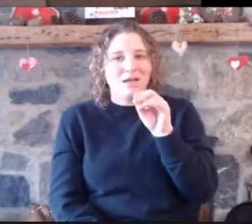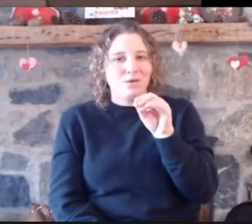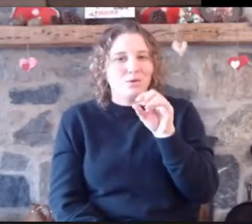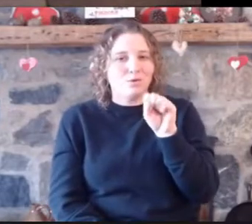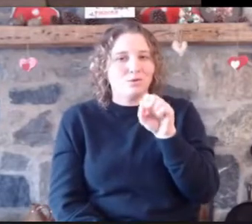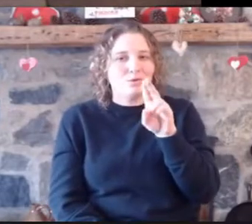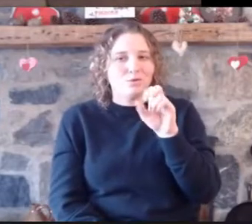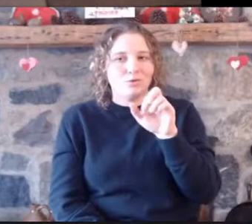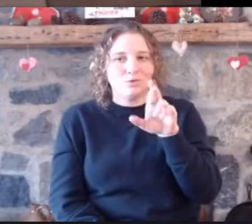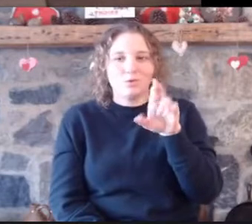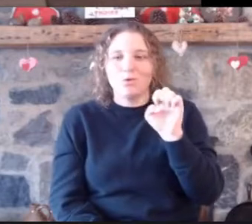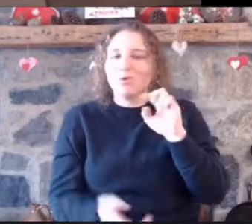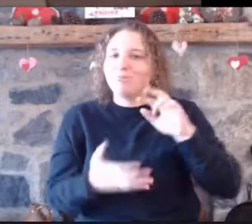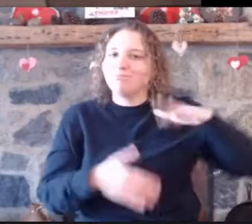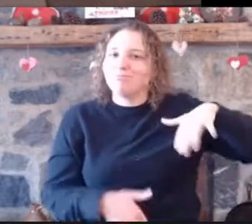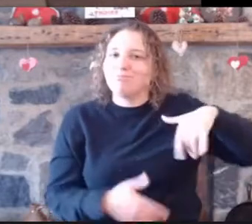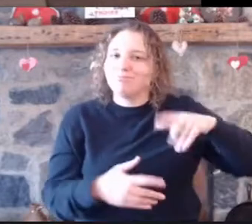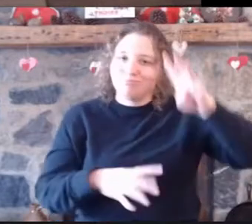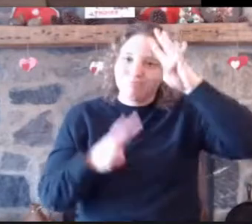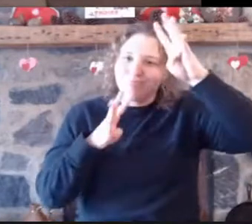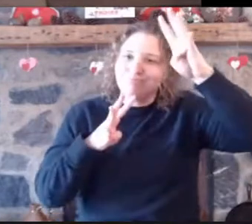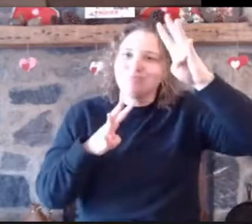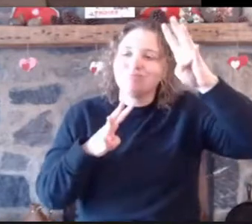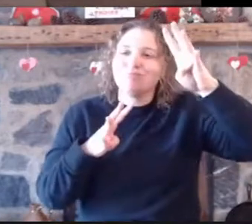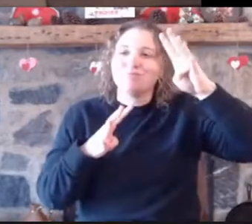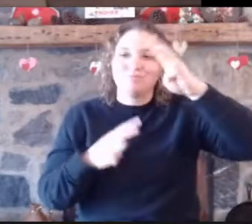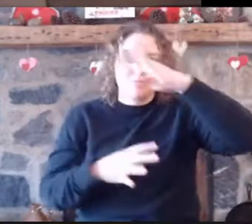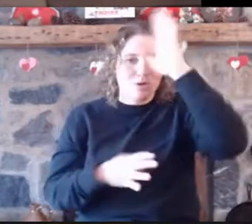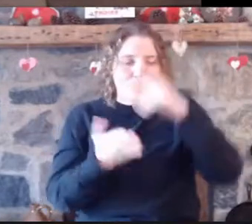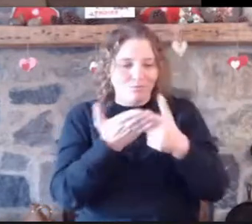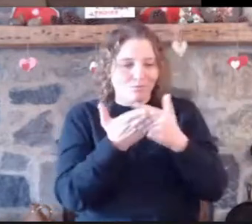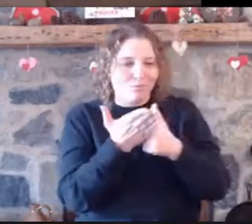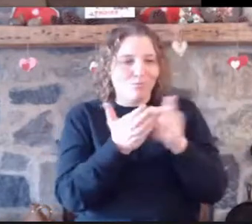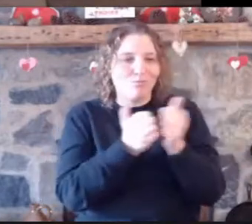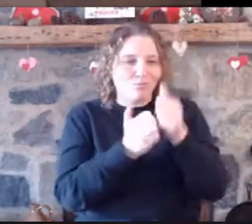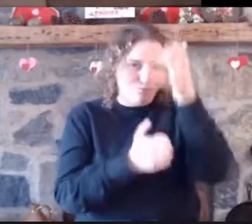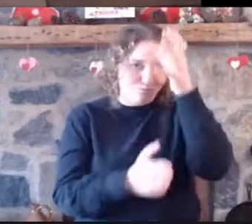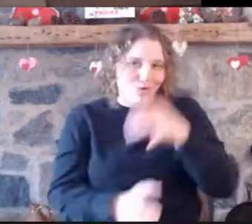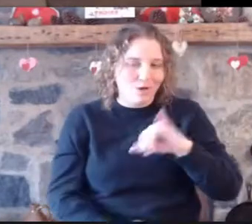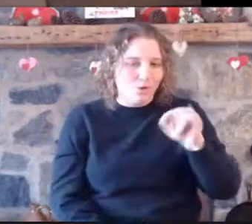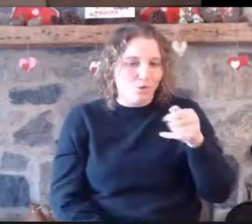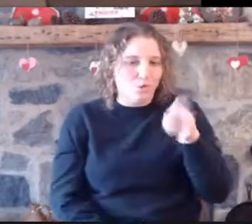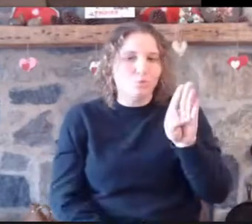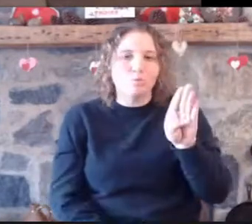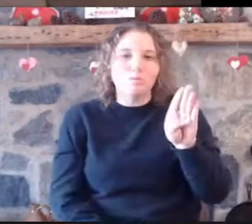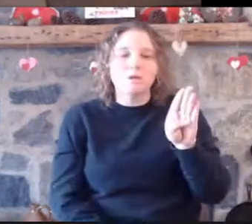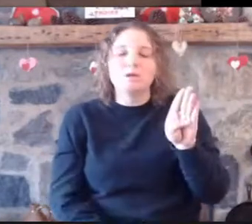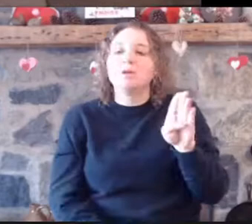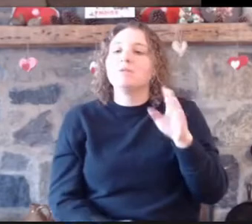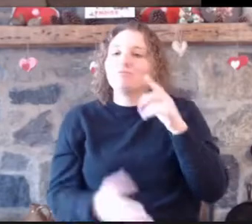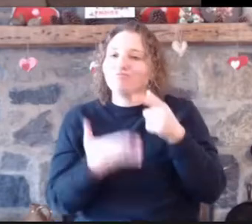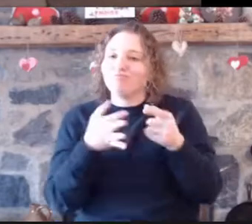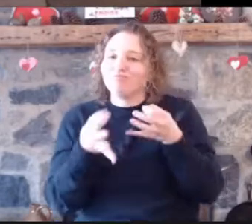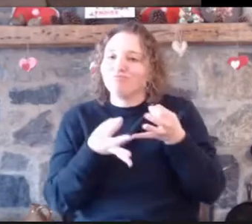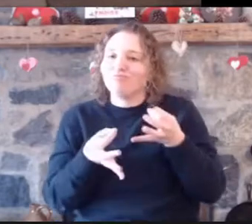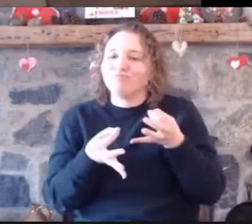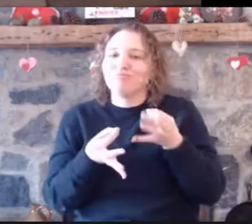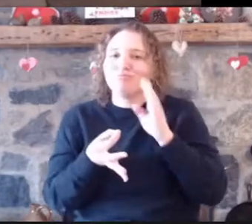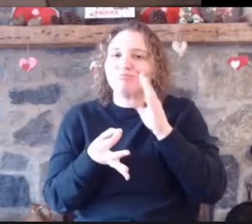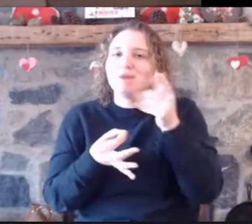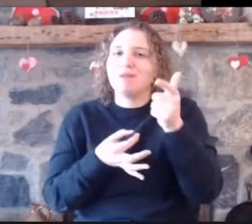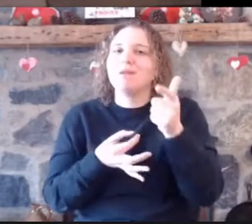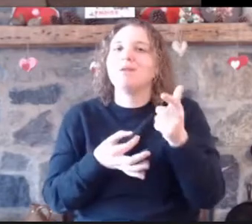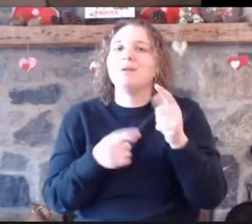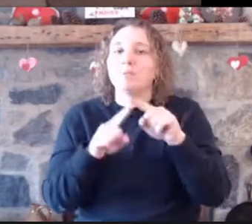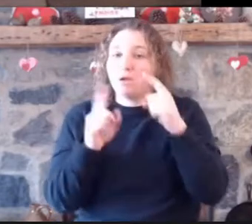Dragons. Job talks about them, or God talks about them to Job. We'll go through some of that later, talk about it with the flood. But for now, just notice that these things in the